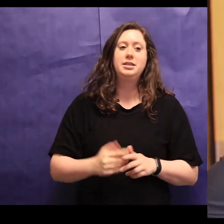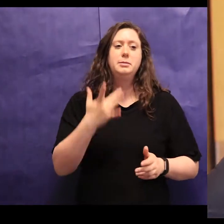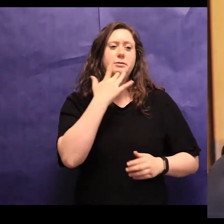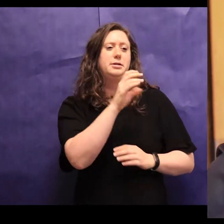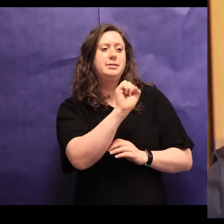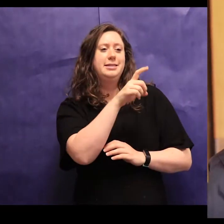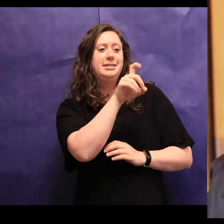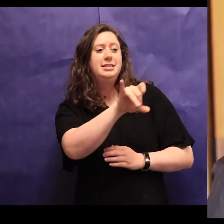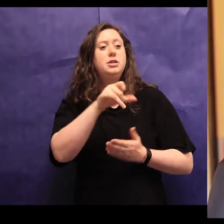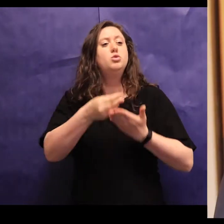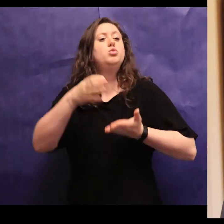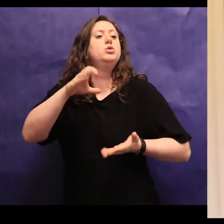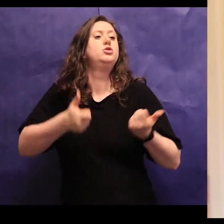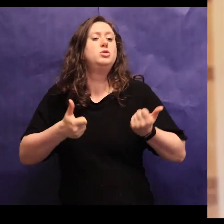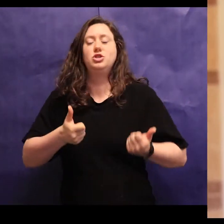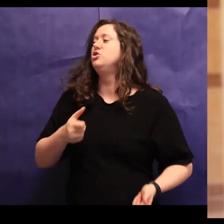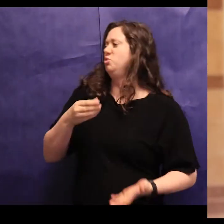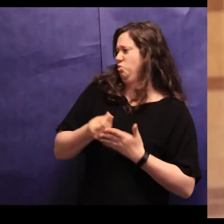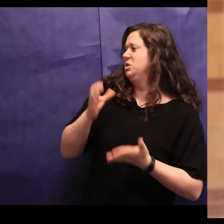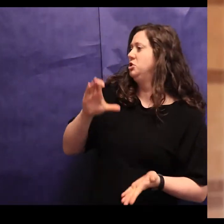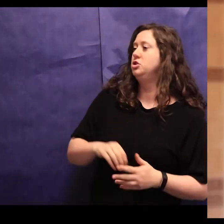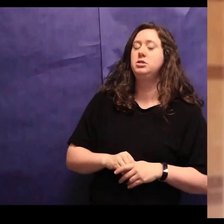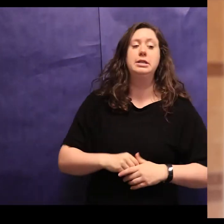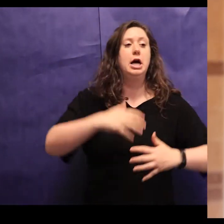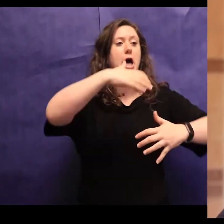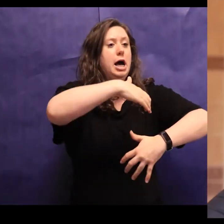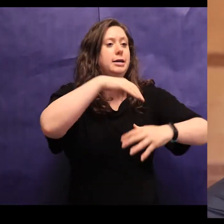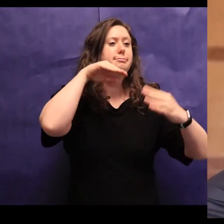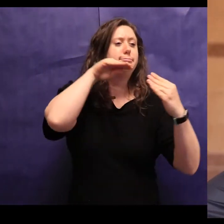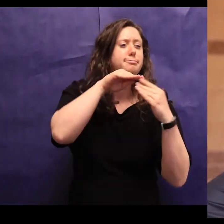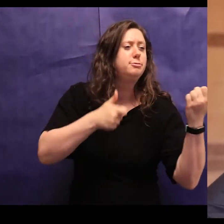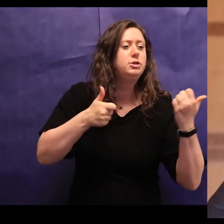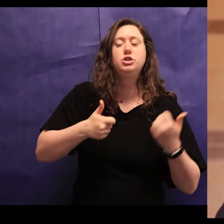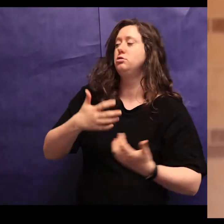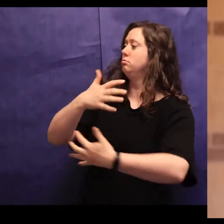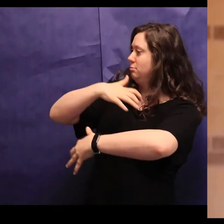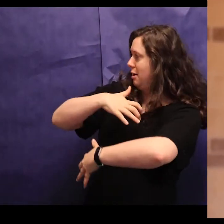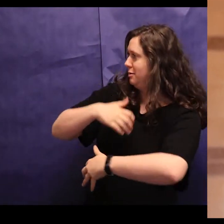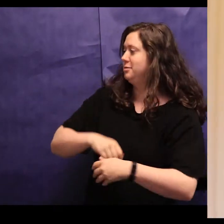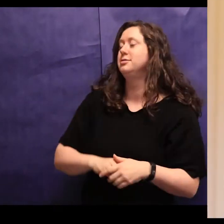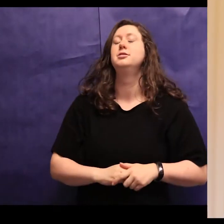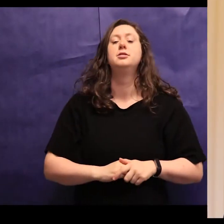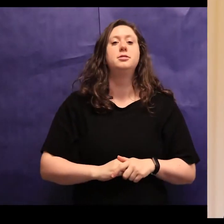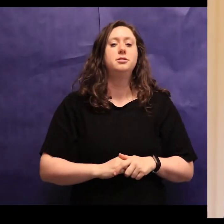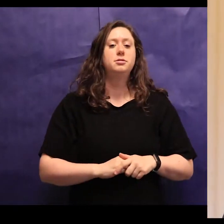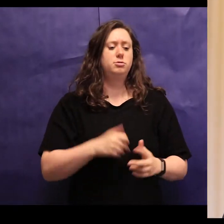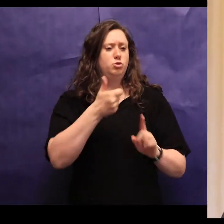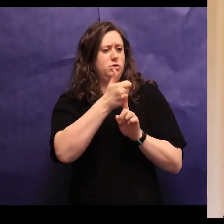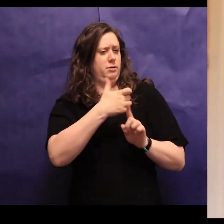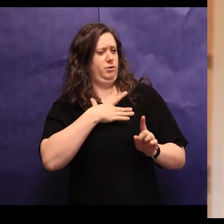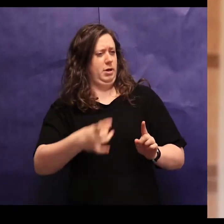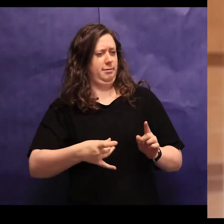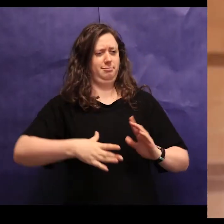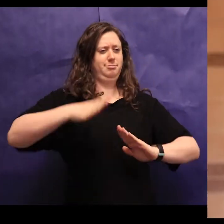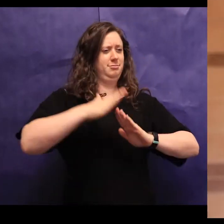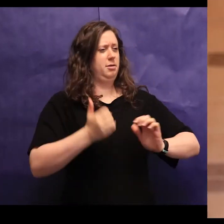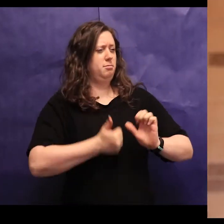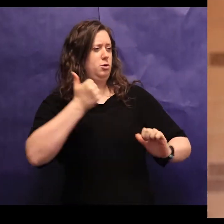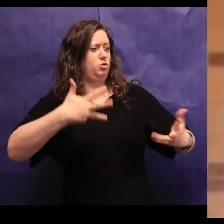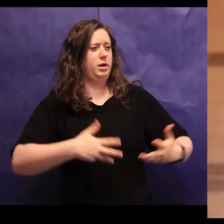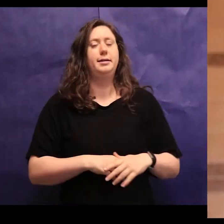Would you rather be sexy or rich? Rich. Hugs or kisses? Hugs. What do you like most about yourself?